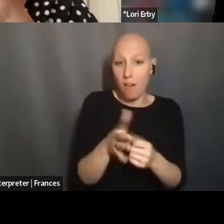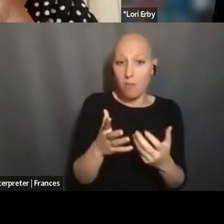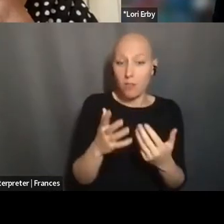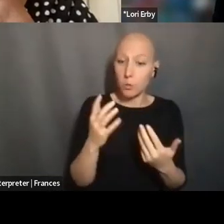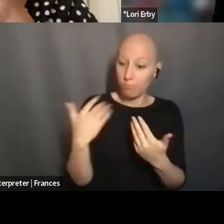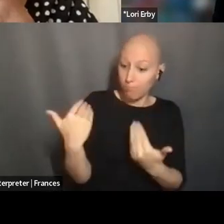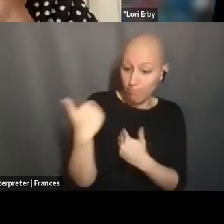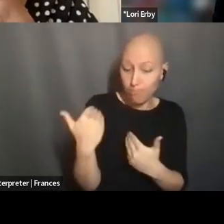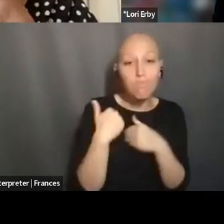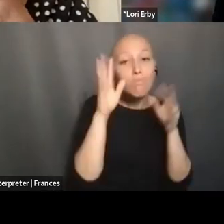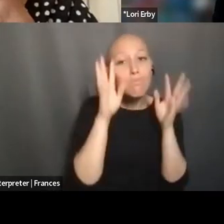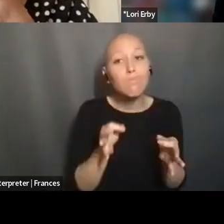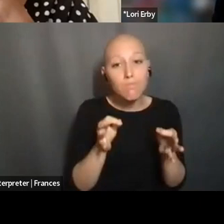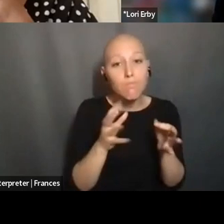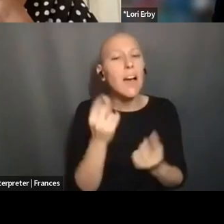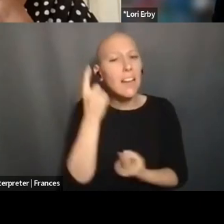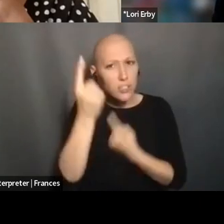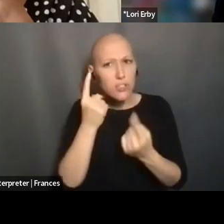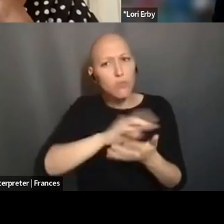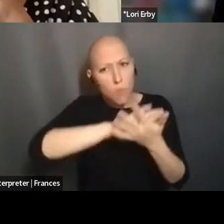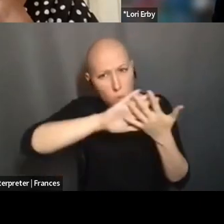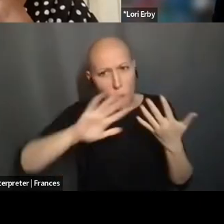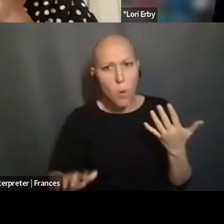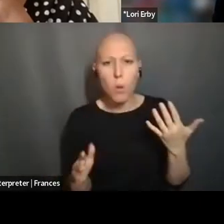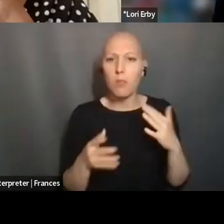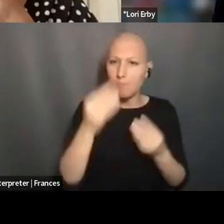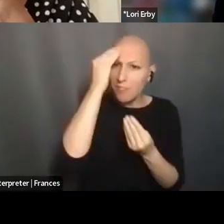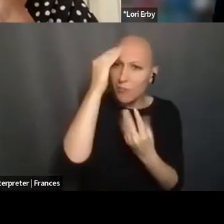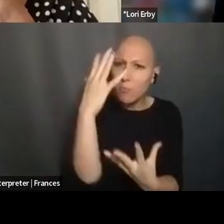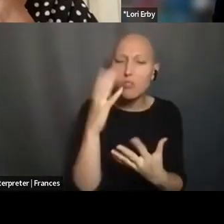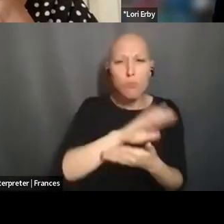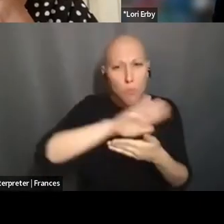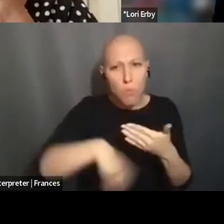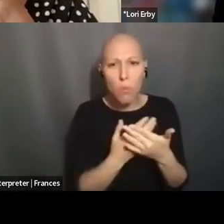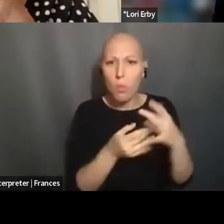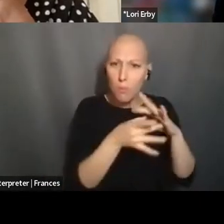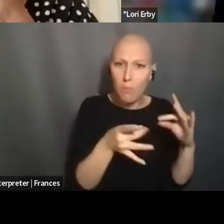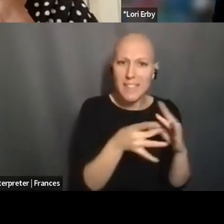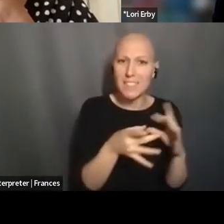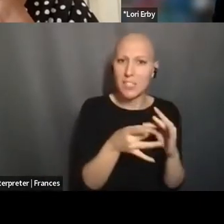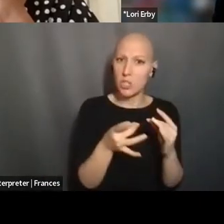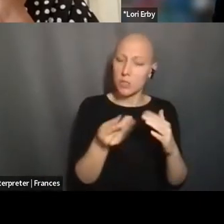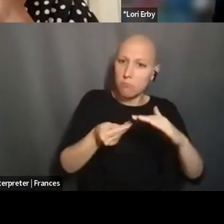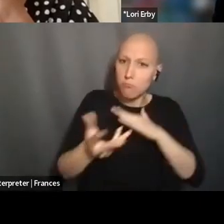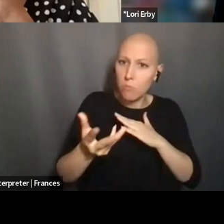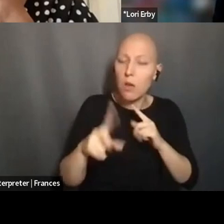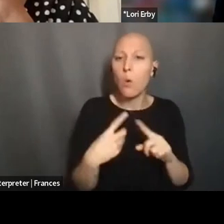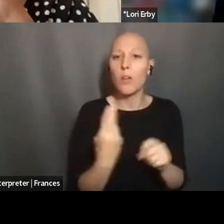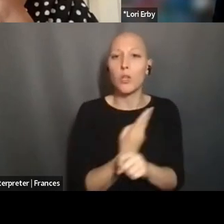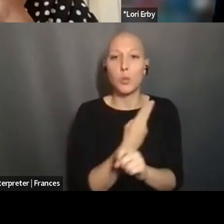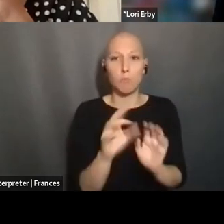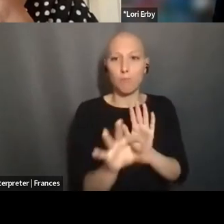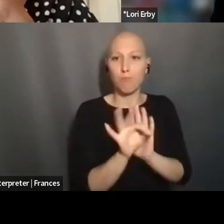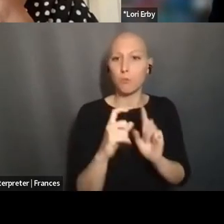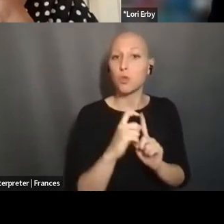implications, all the messages that are conveyed when we use the wrong term or an insensitive term. That's about informed. Now about